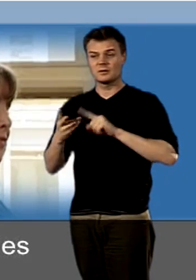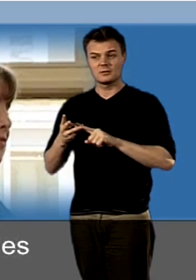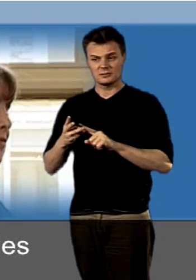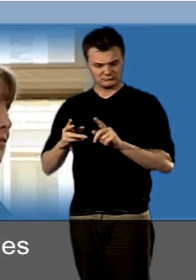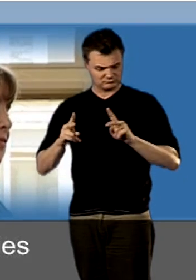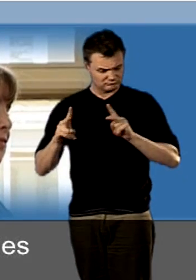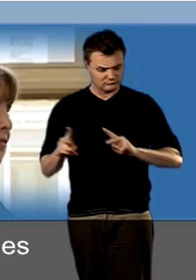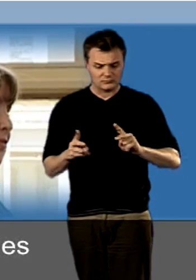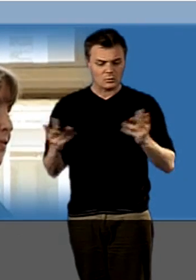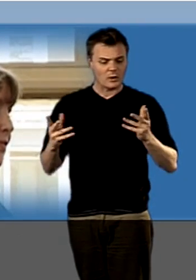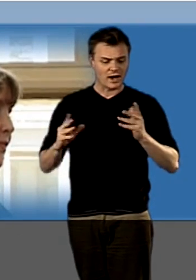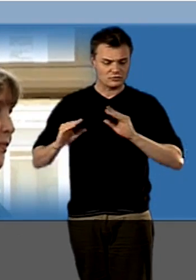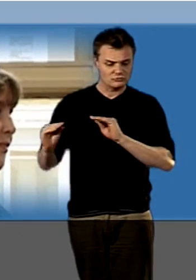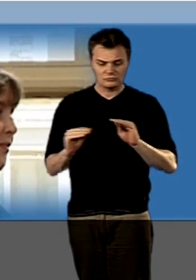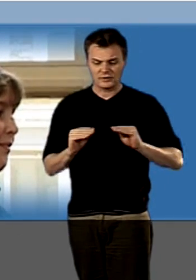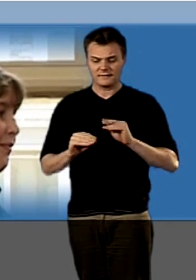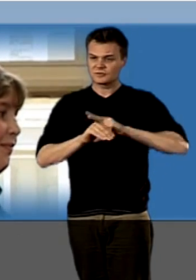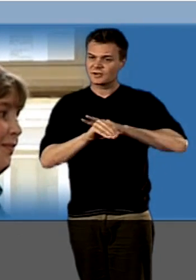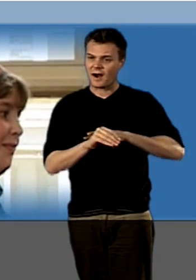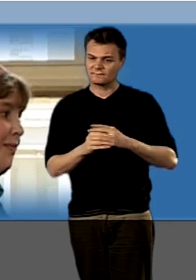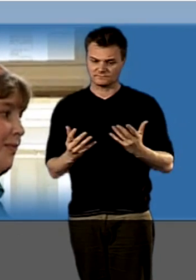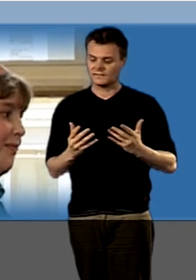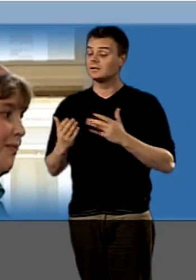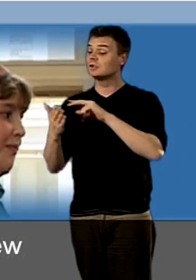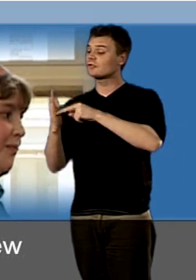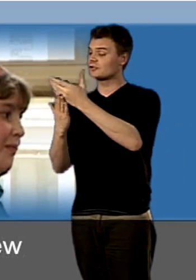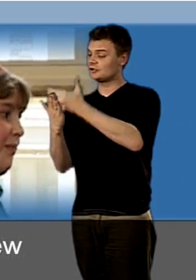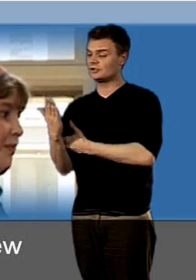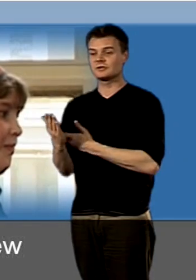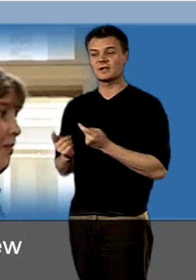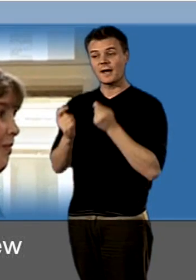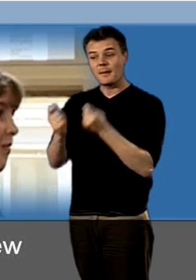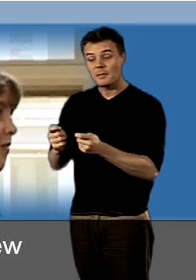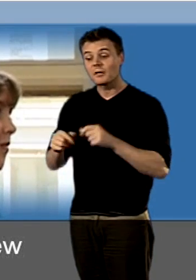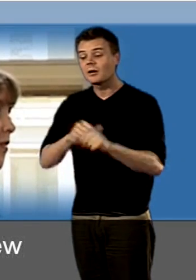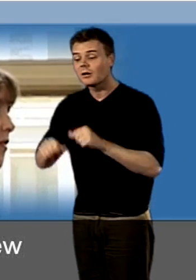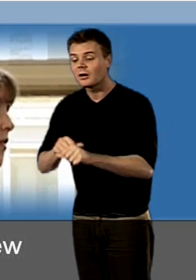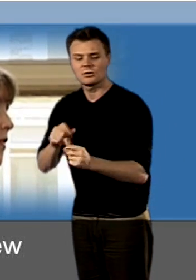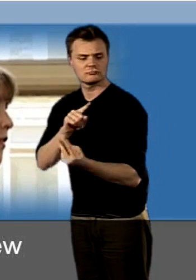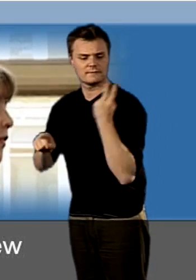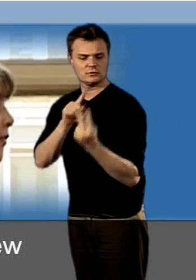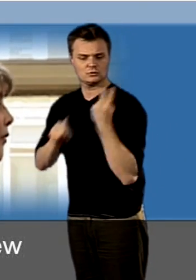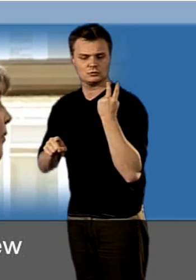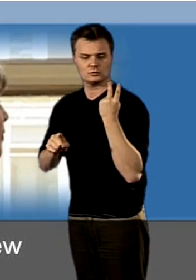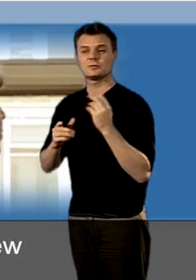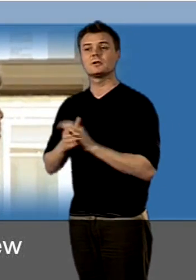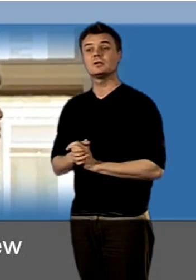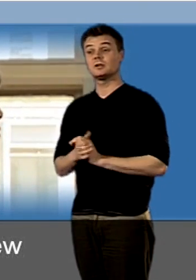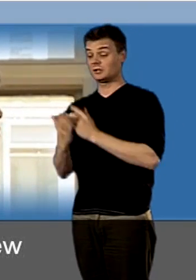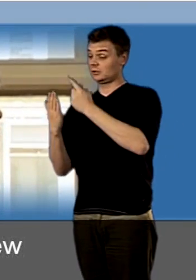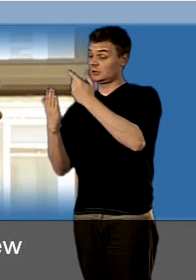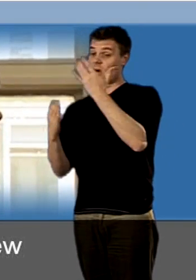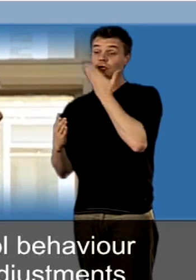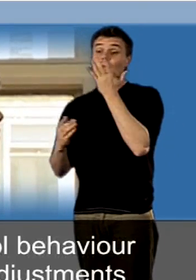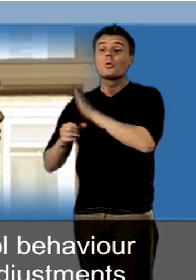address problems, identify staff training needs, and implement strategies and review any strategies used